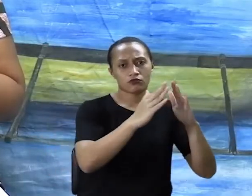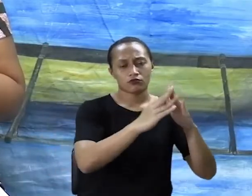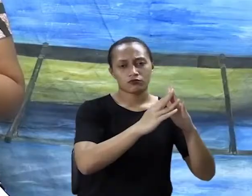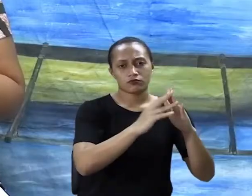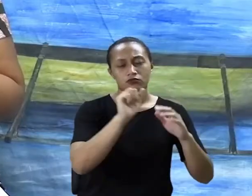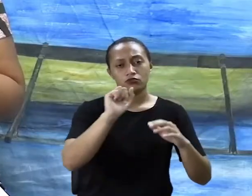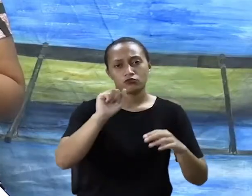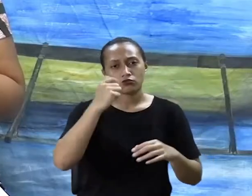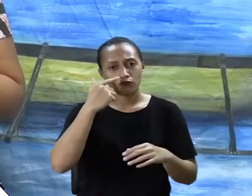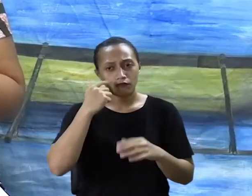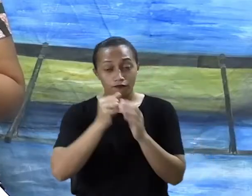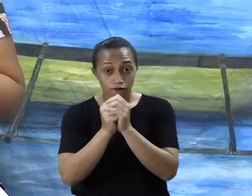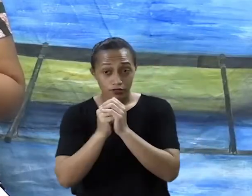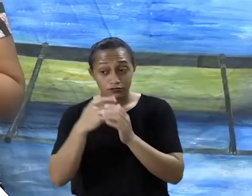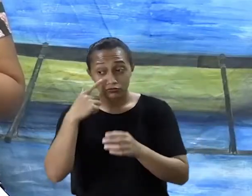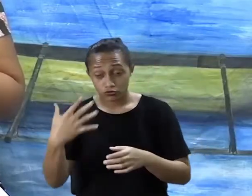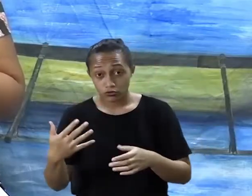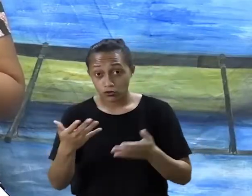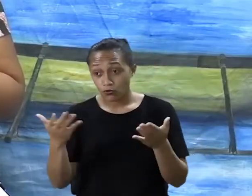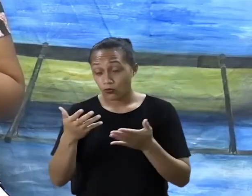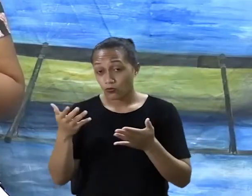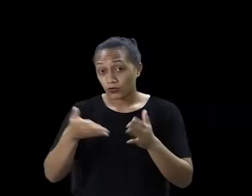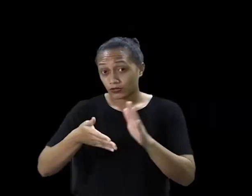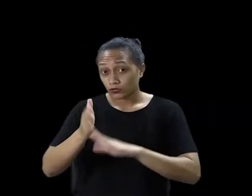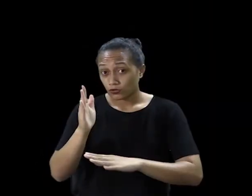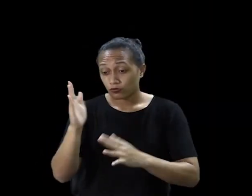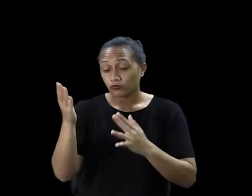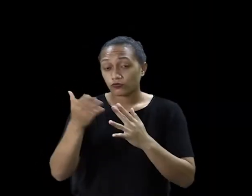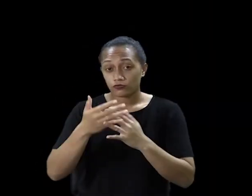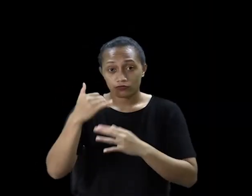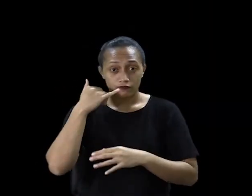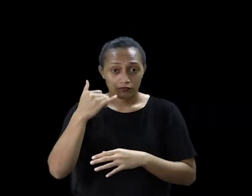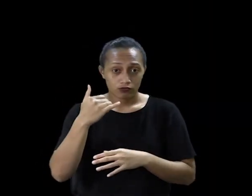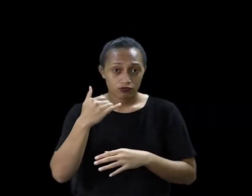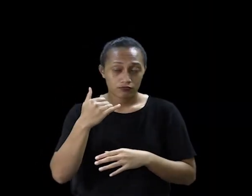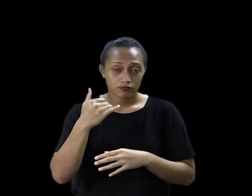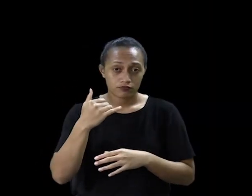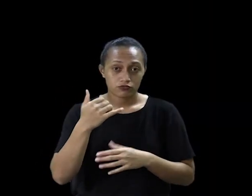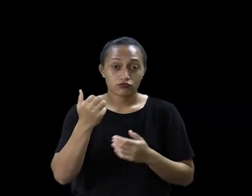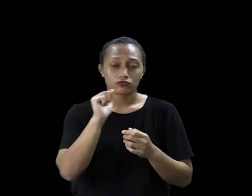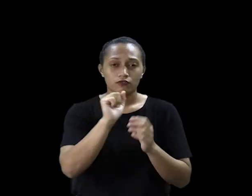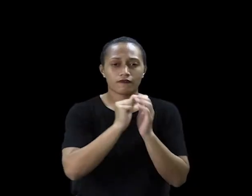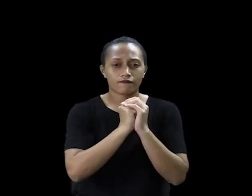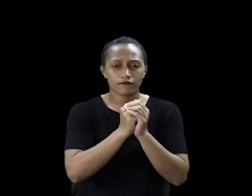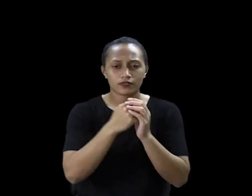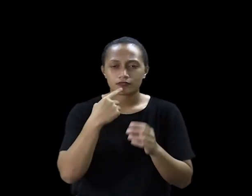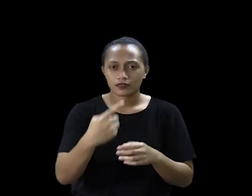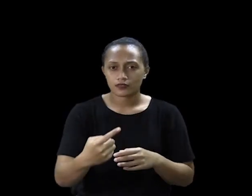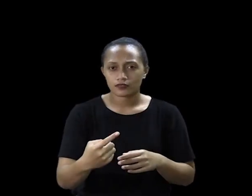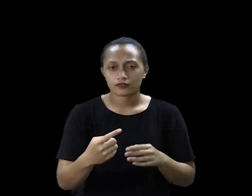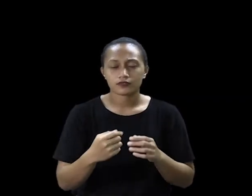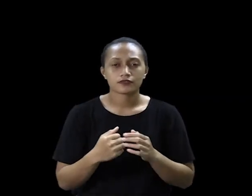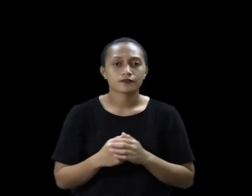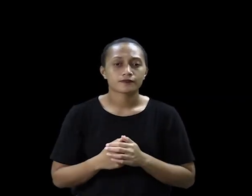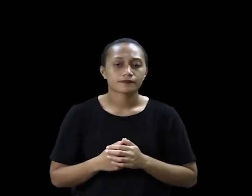your friend shows you where to go through the phone. Your friend says,